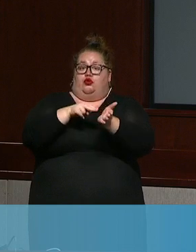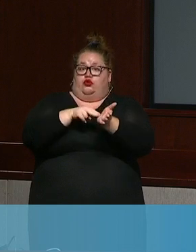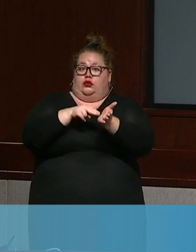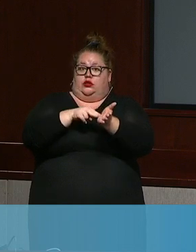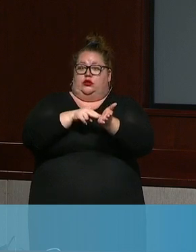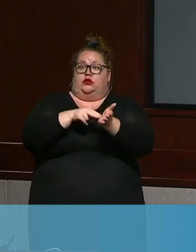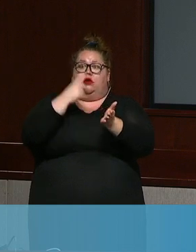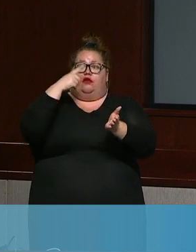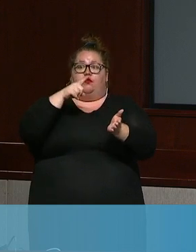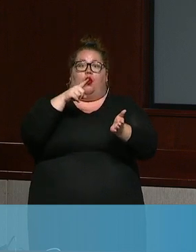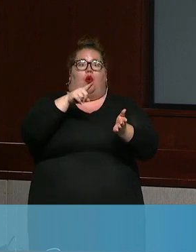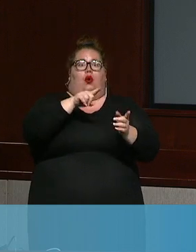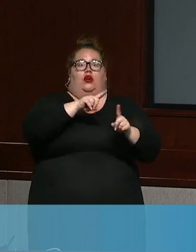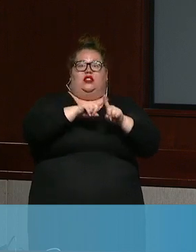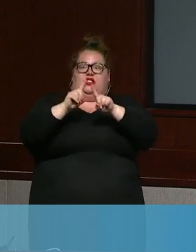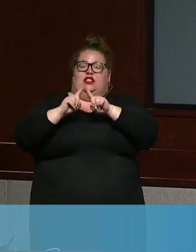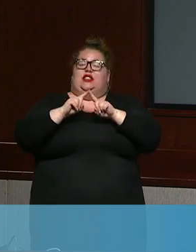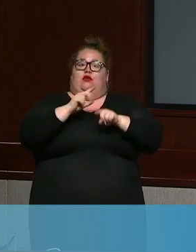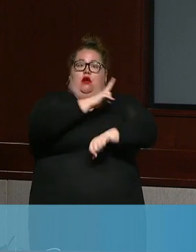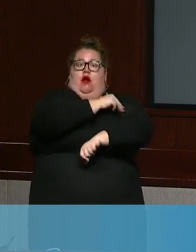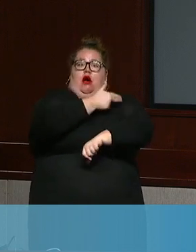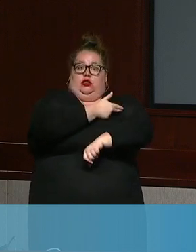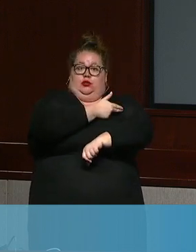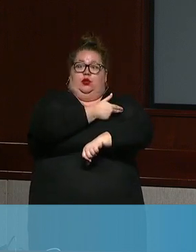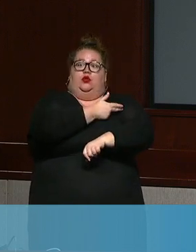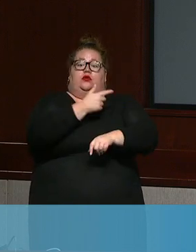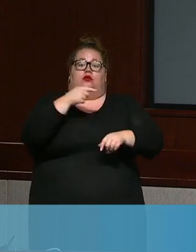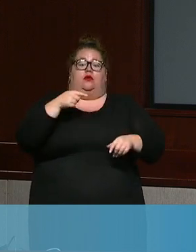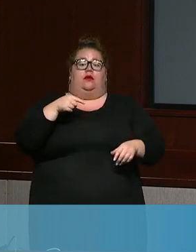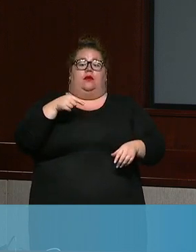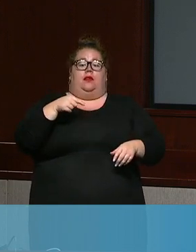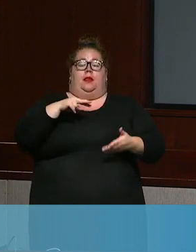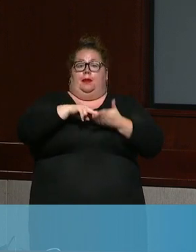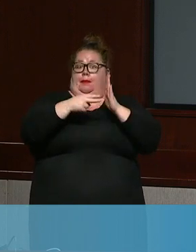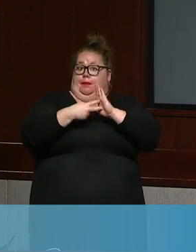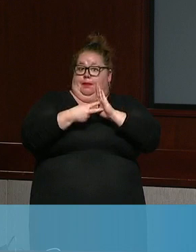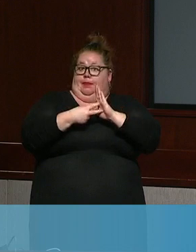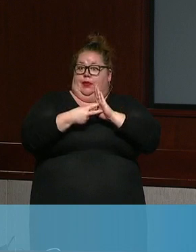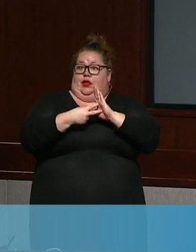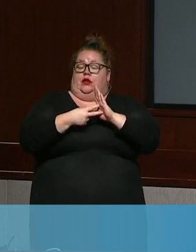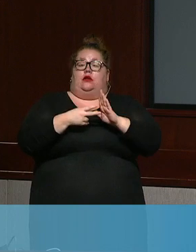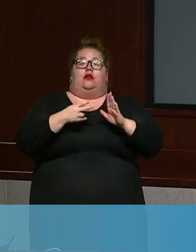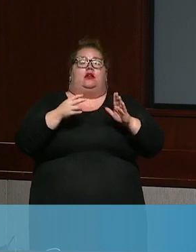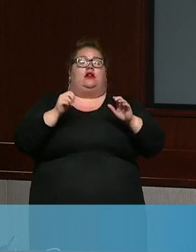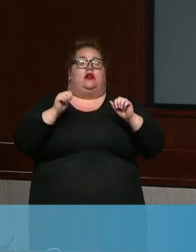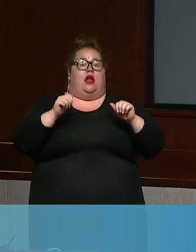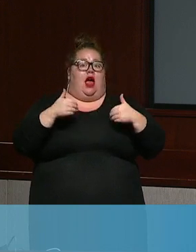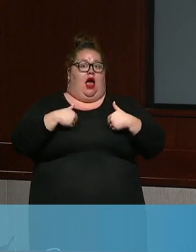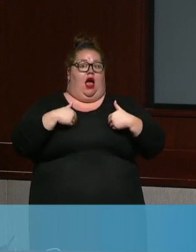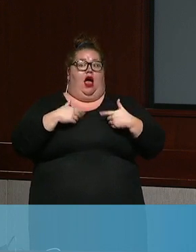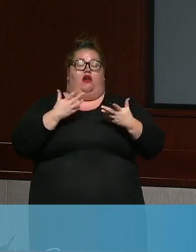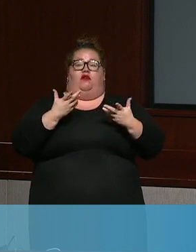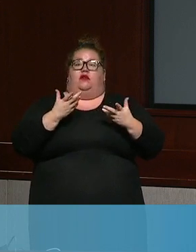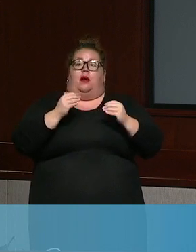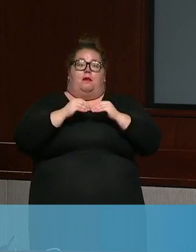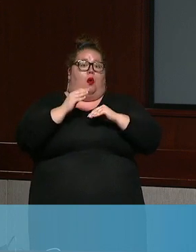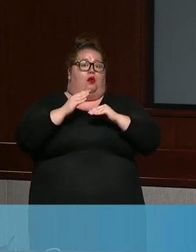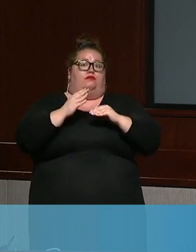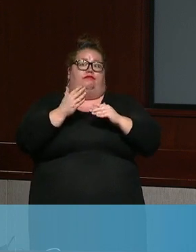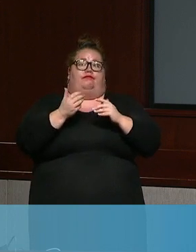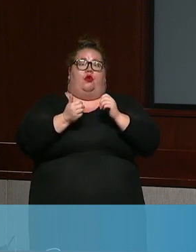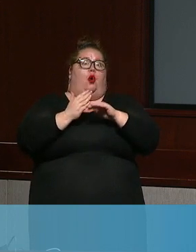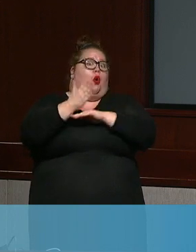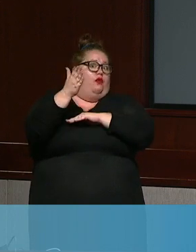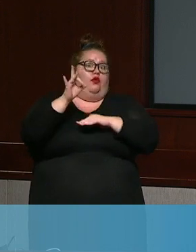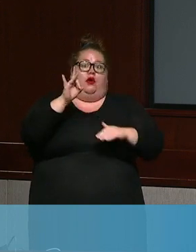care hospitals. This agreement allows for more than 80 ICU nurses to be placed